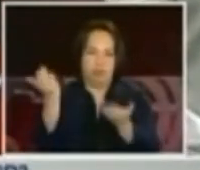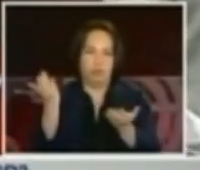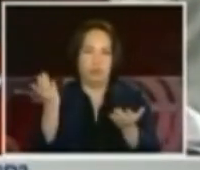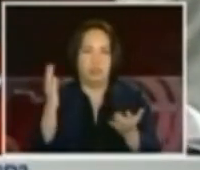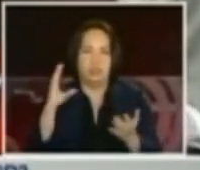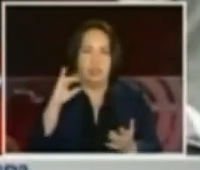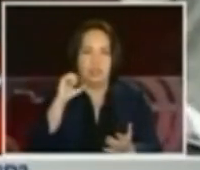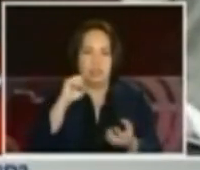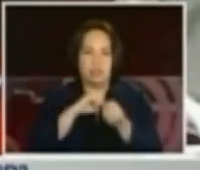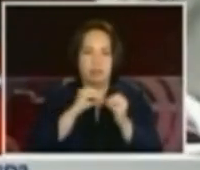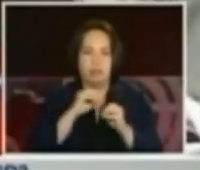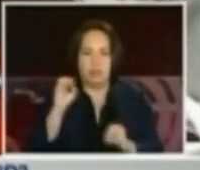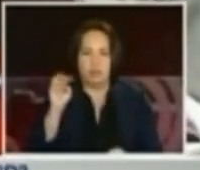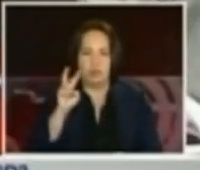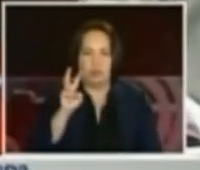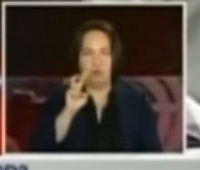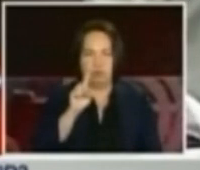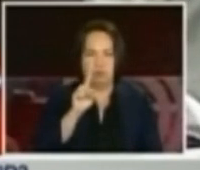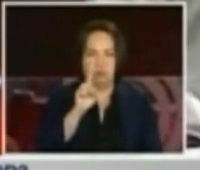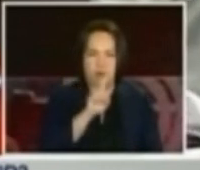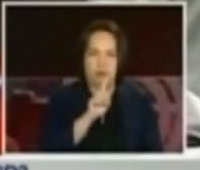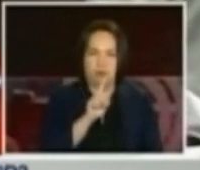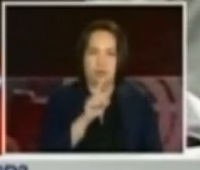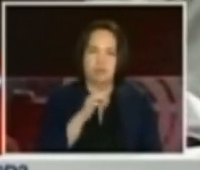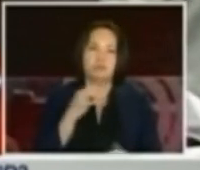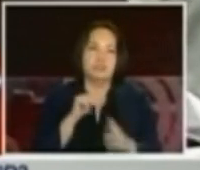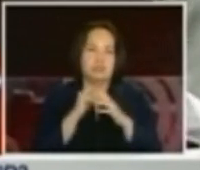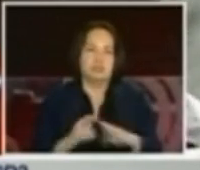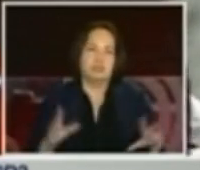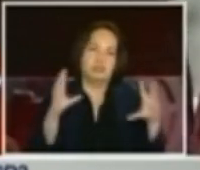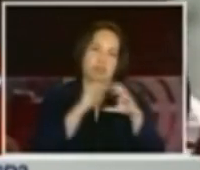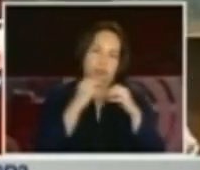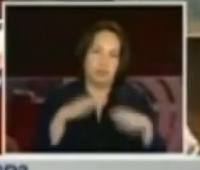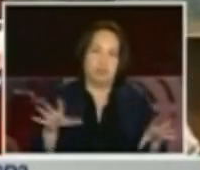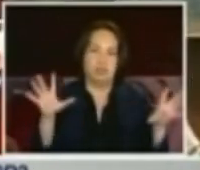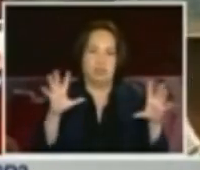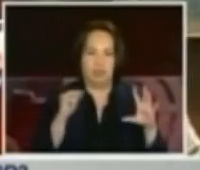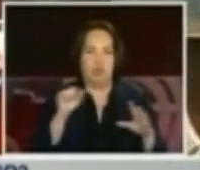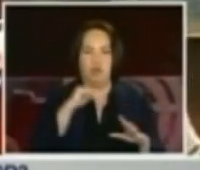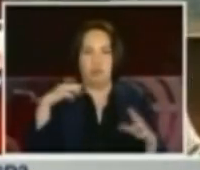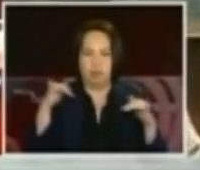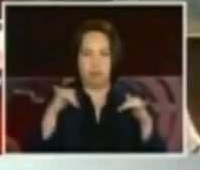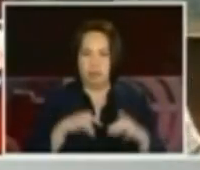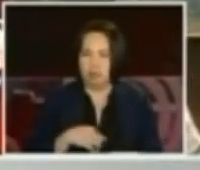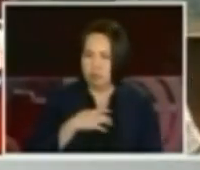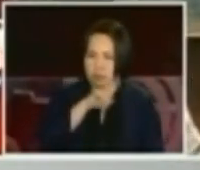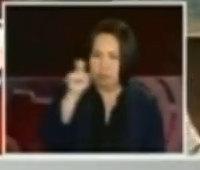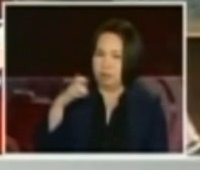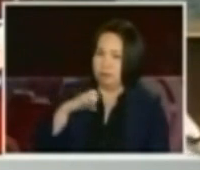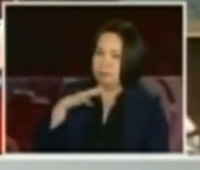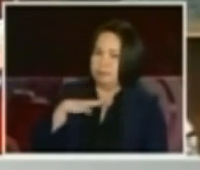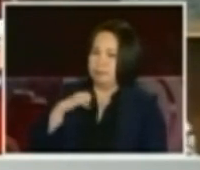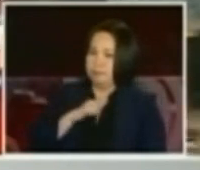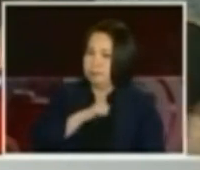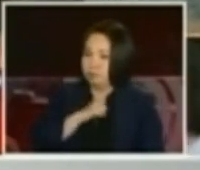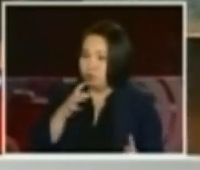0022011 and that the Senate, sitting as an impeachment court, adjourn sine die. Is there any objection?